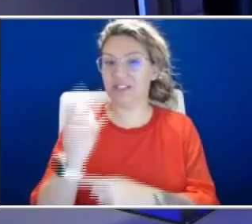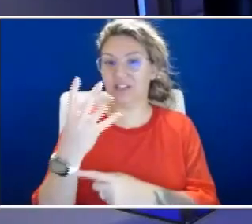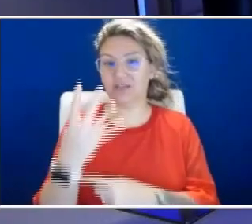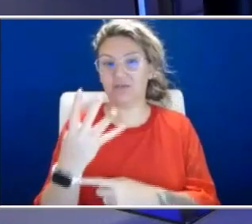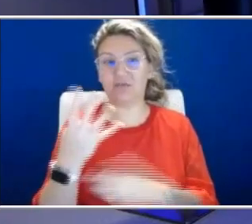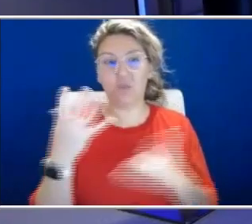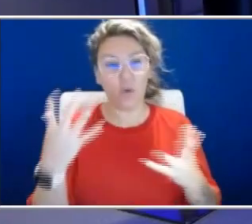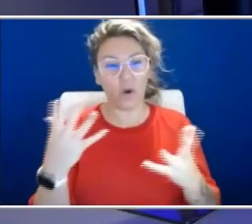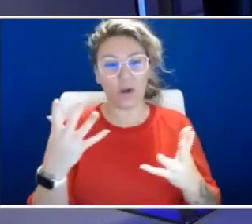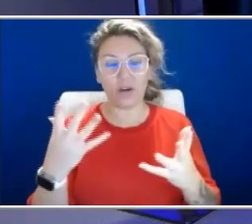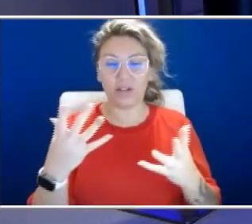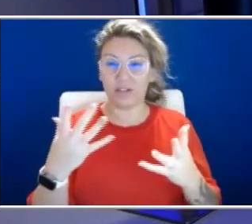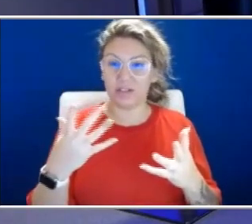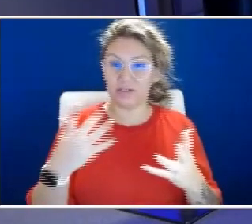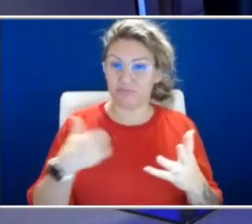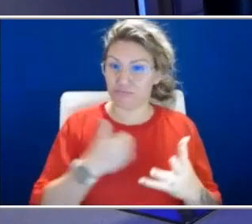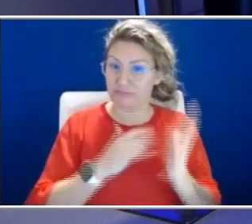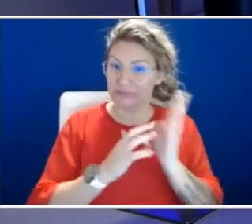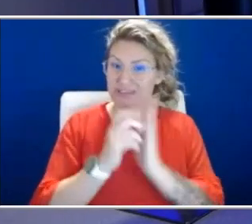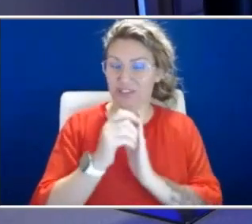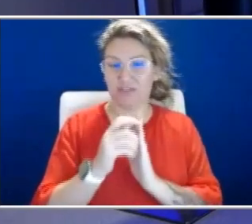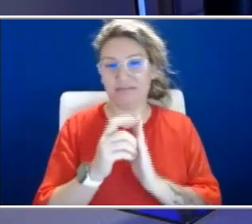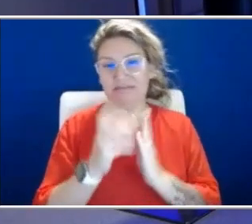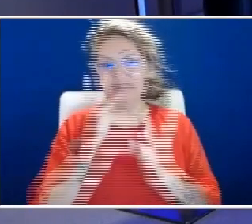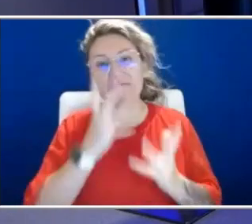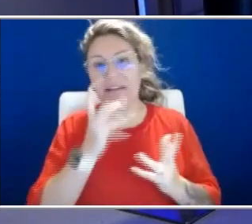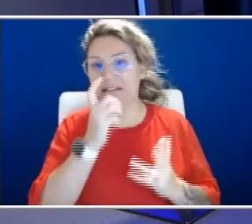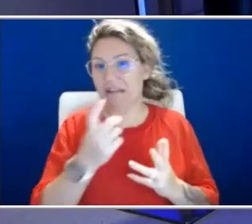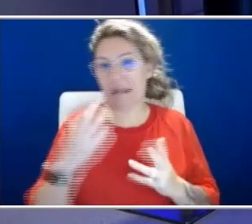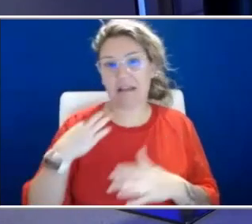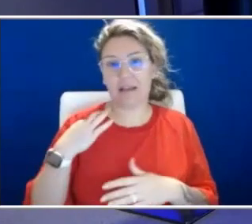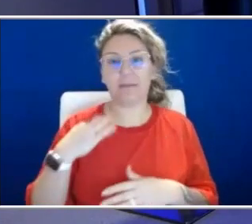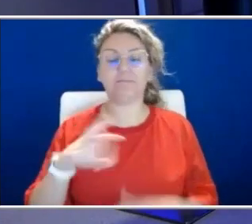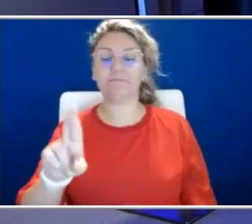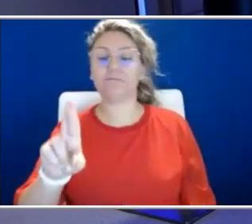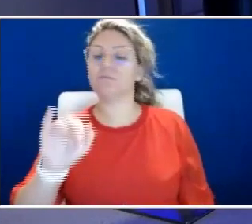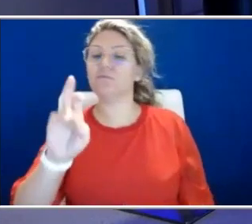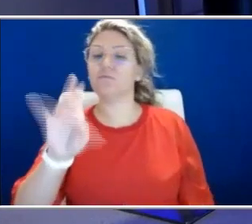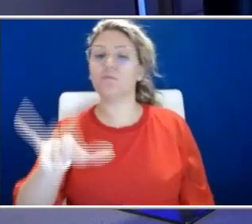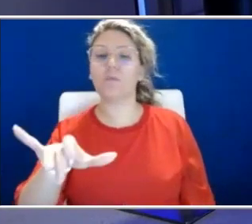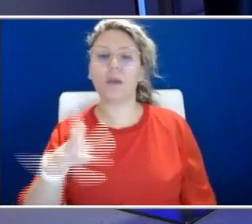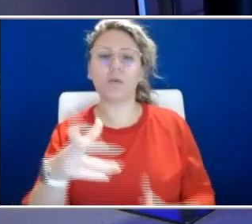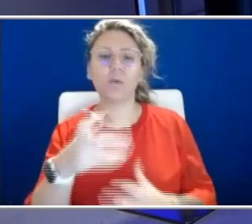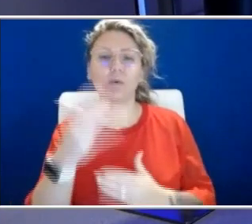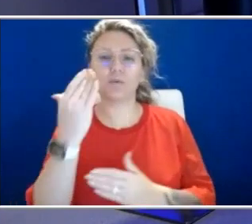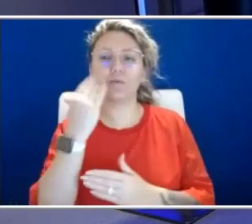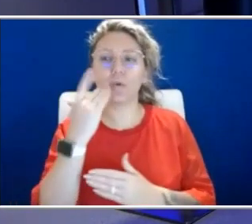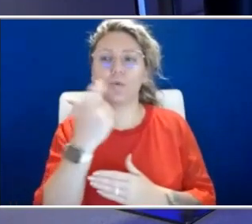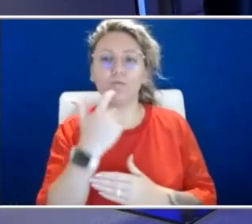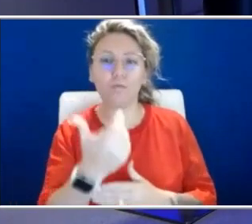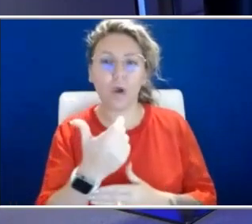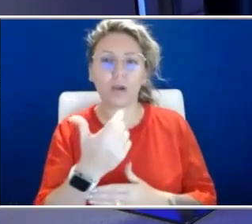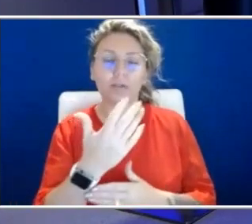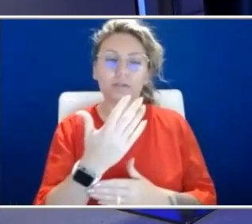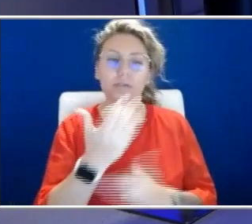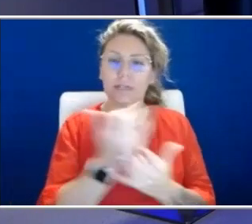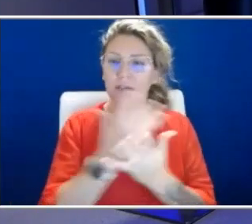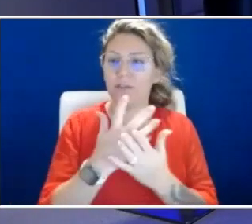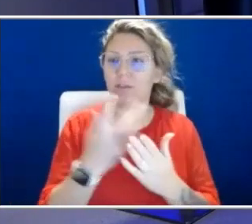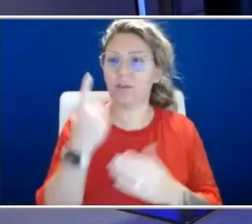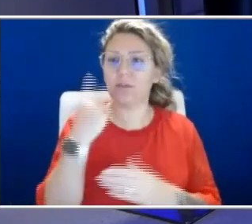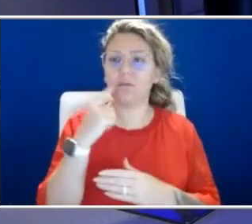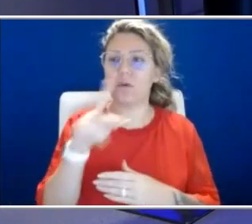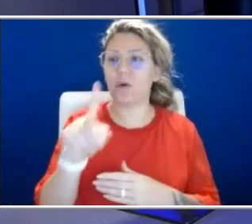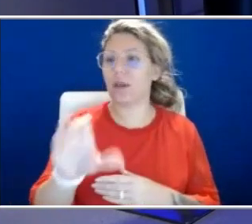Okay, that's a good insight. Randy wants to know, after seeing all our stories on the KC Pink Warriors, how important is it